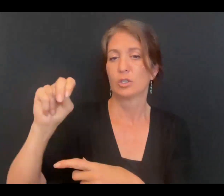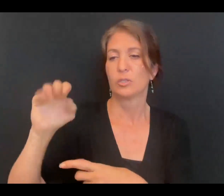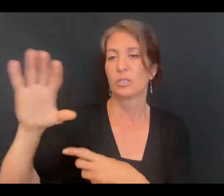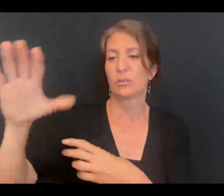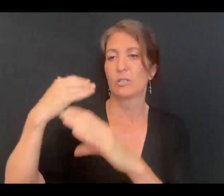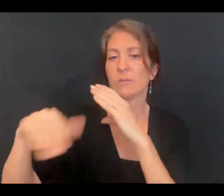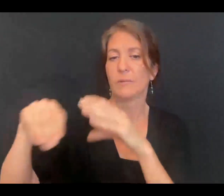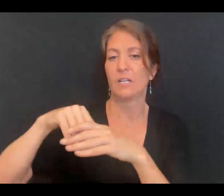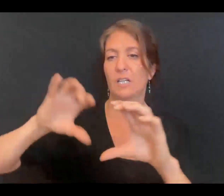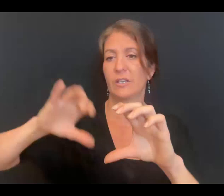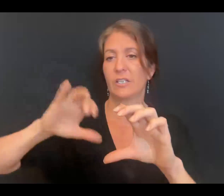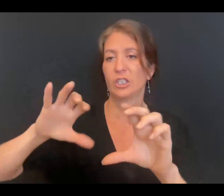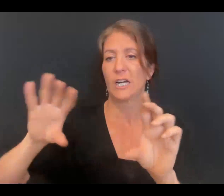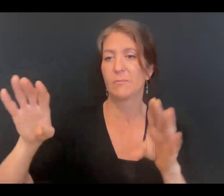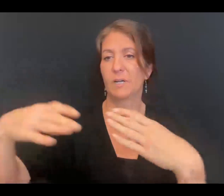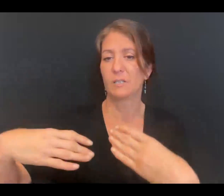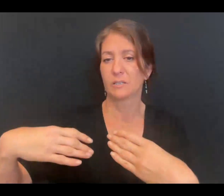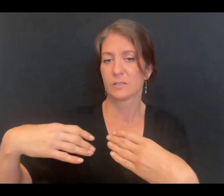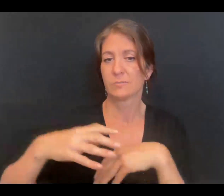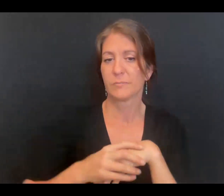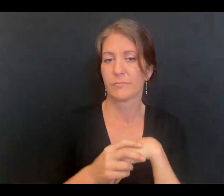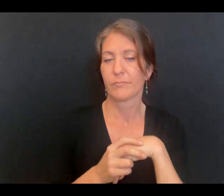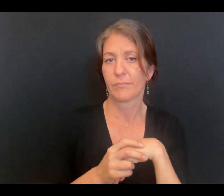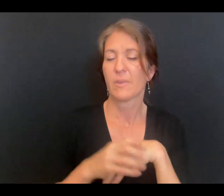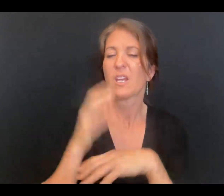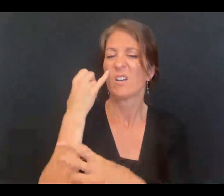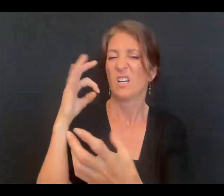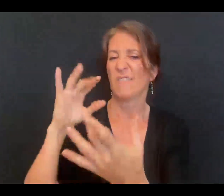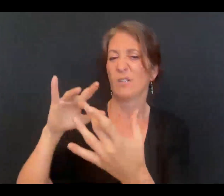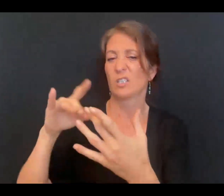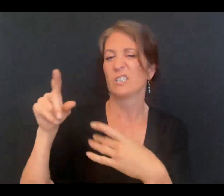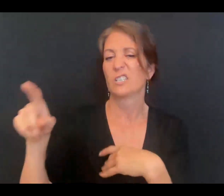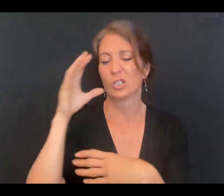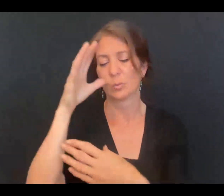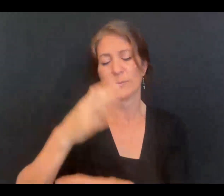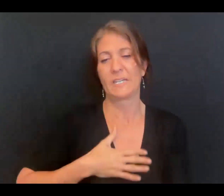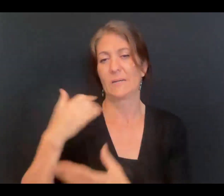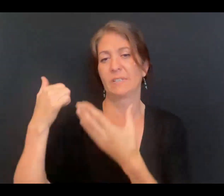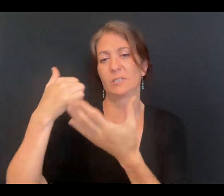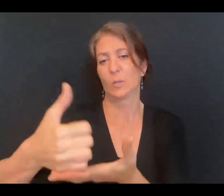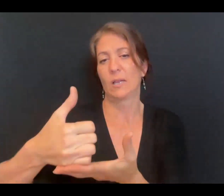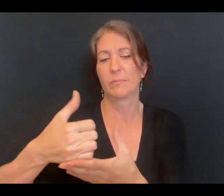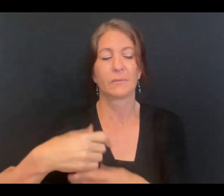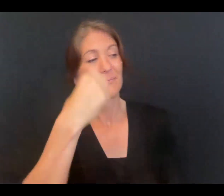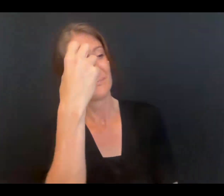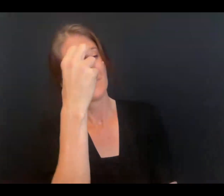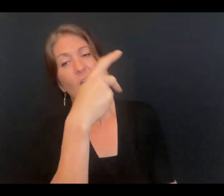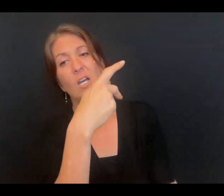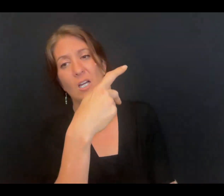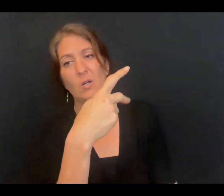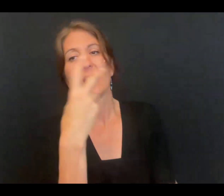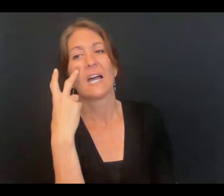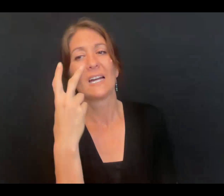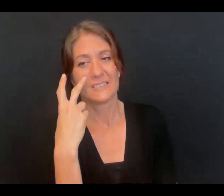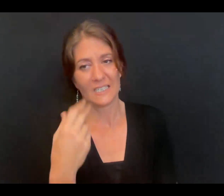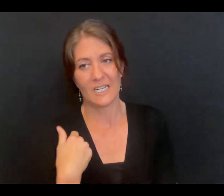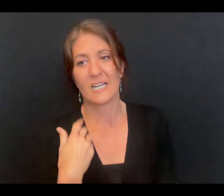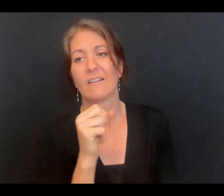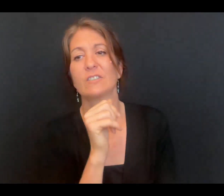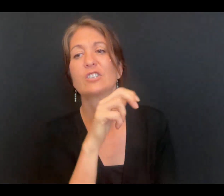She's our BI program manager. And yeah, if you reach out to her, she'll be happy to assist. Oh, okay. Oh, yes. I have Susan's email.